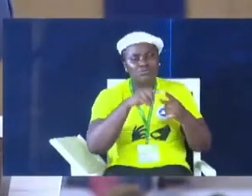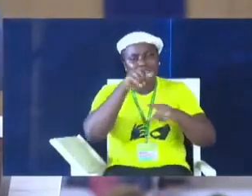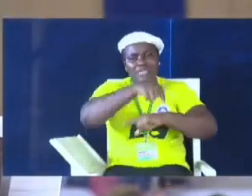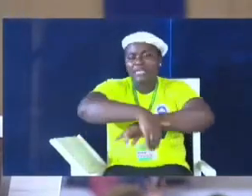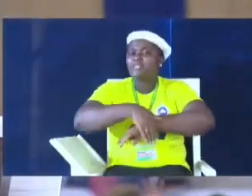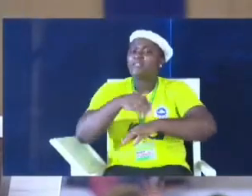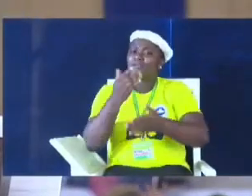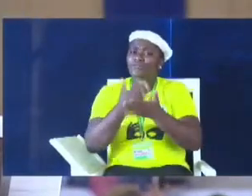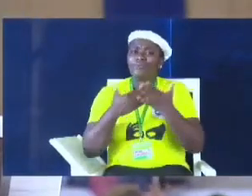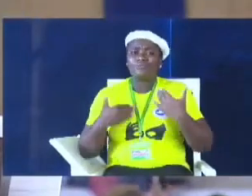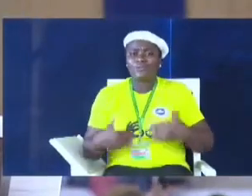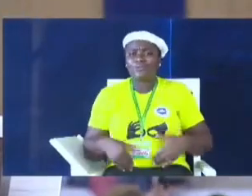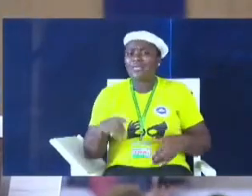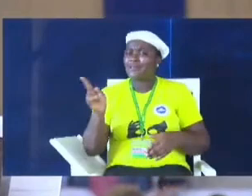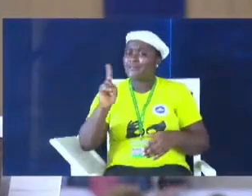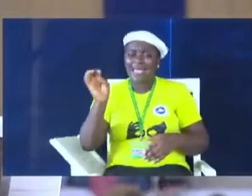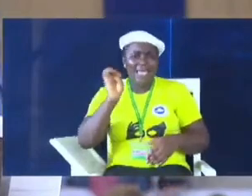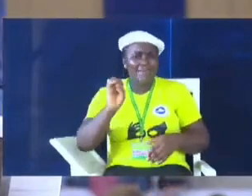you're listening,